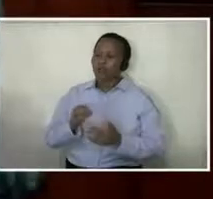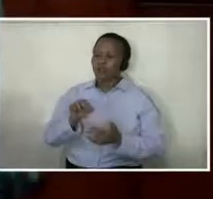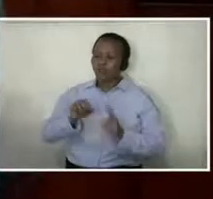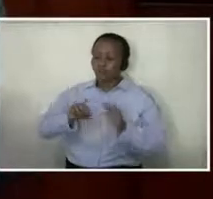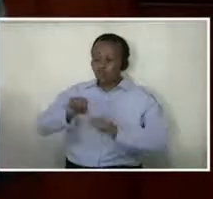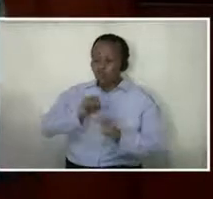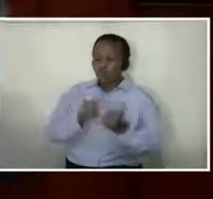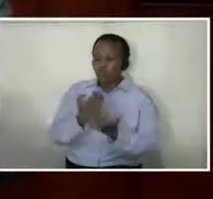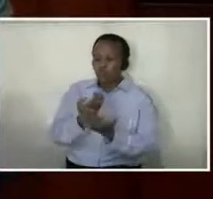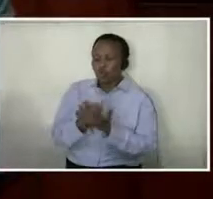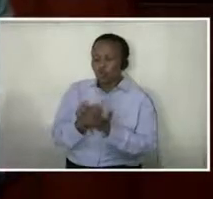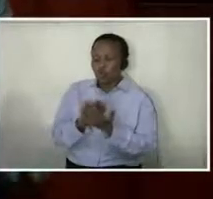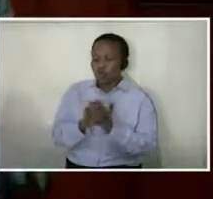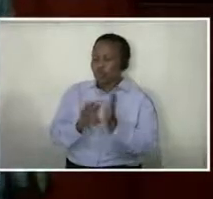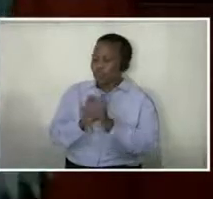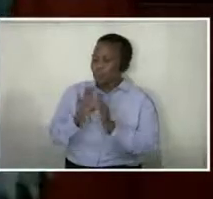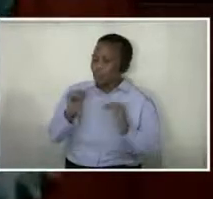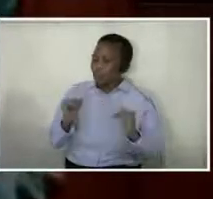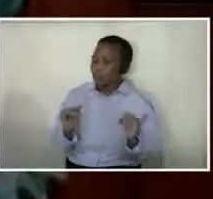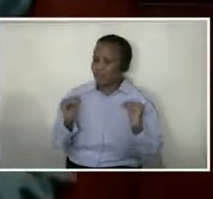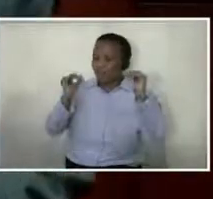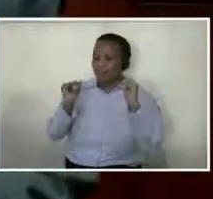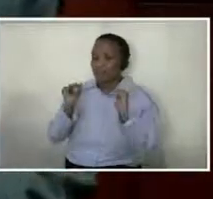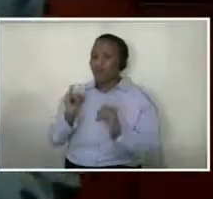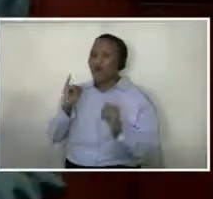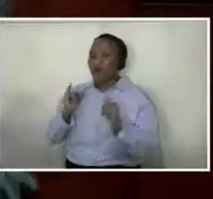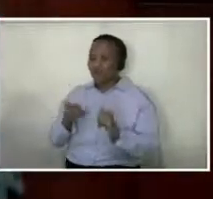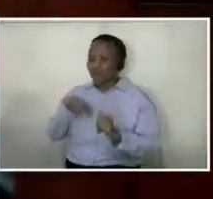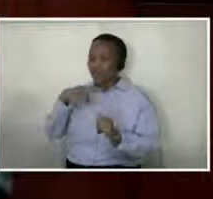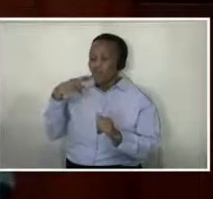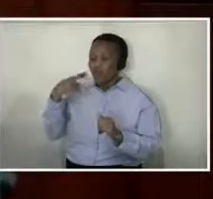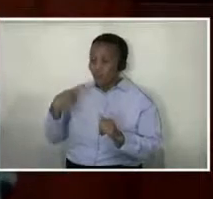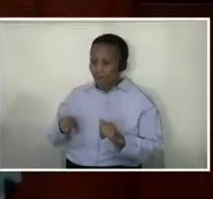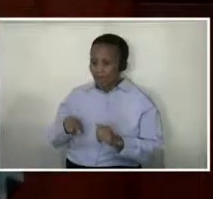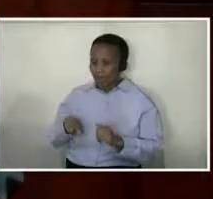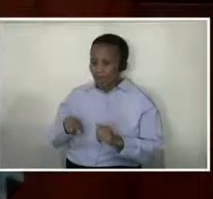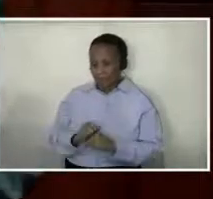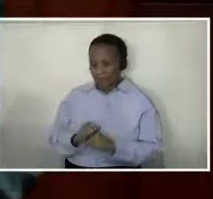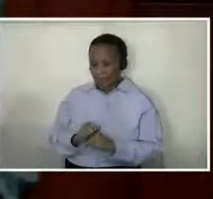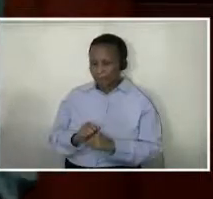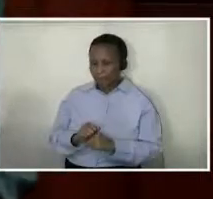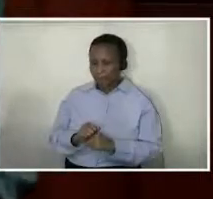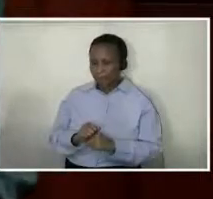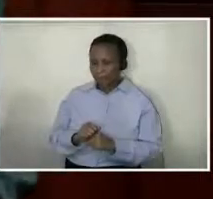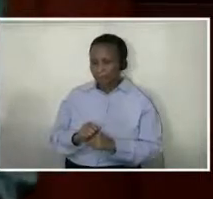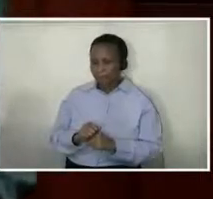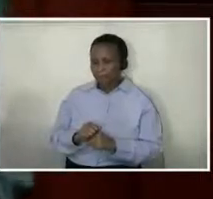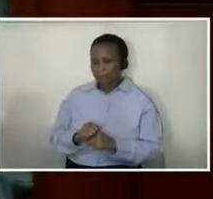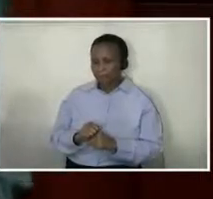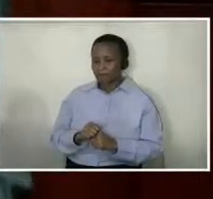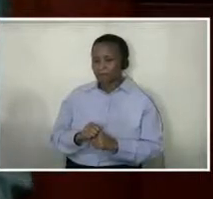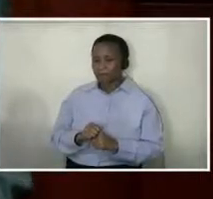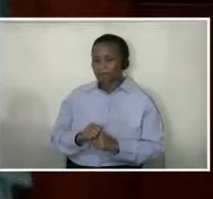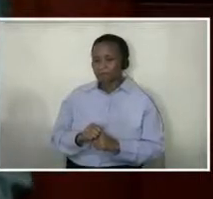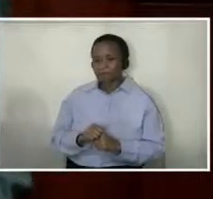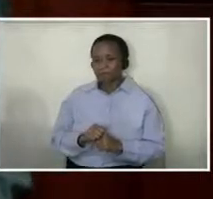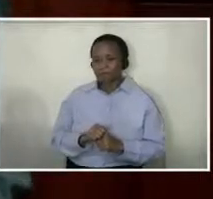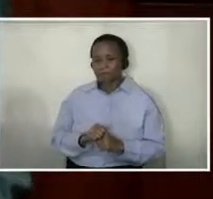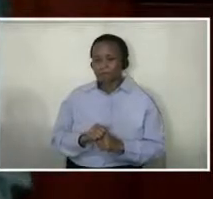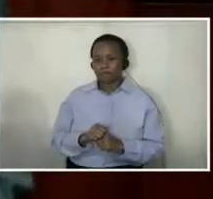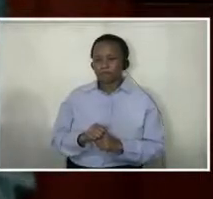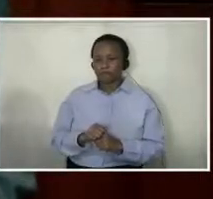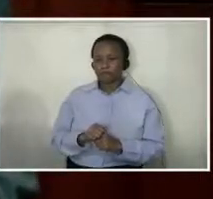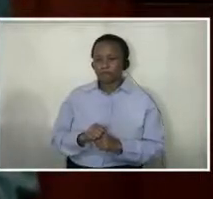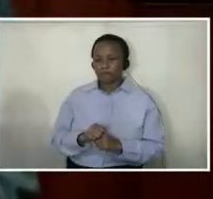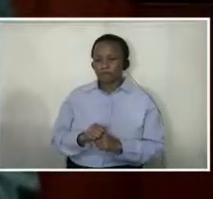socio-economic development. The obtaining reality is an antithesis of the prospect envisaged